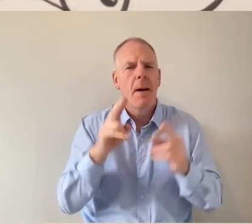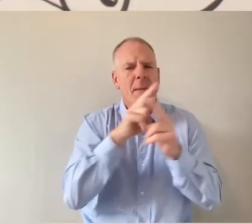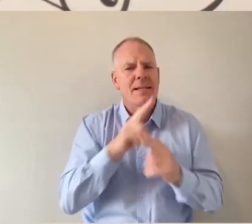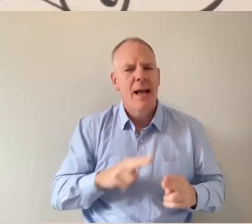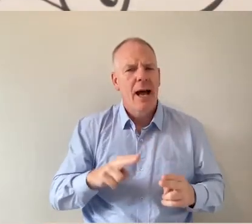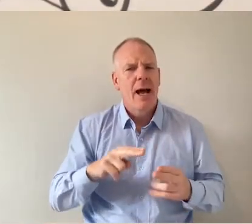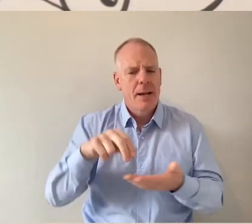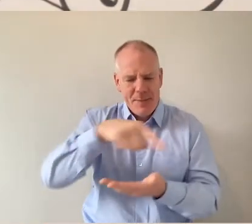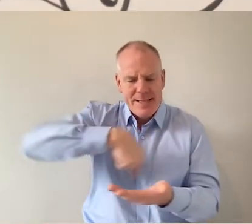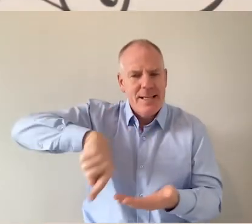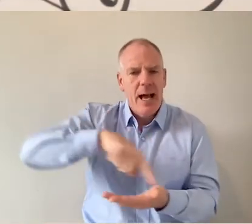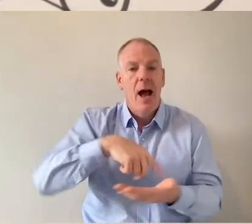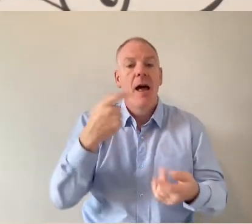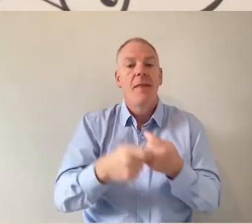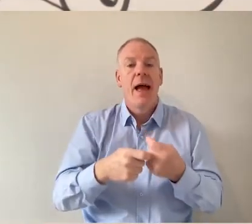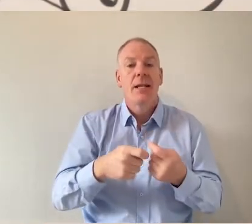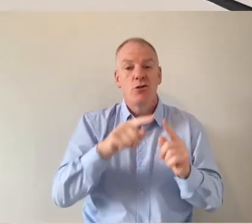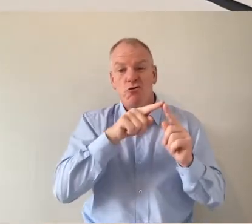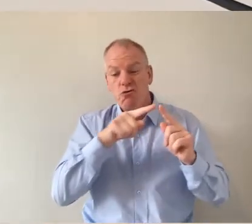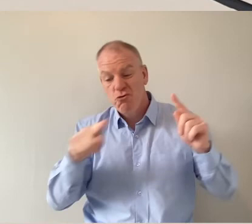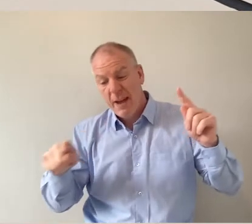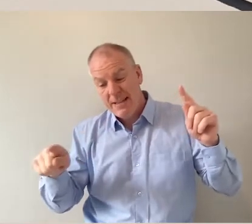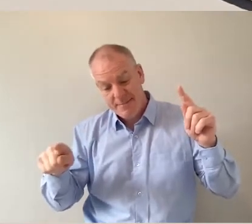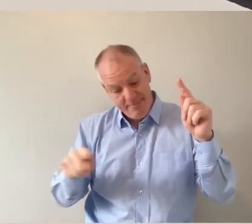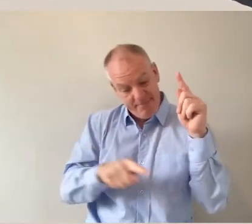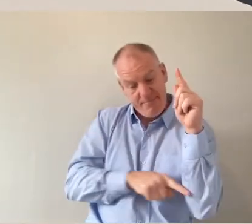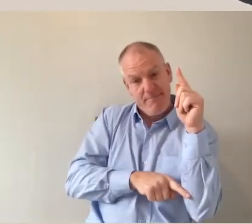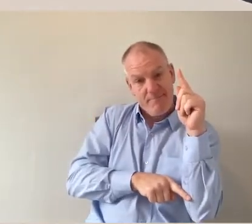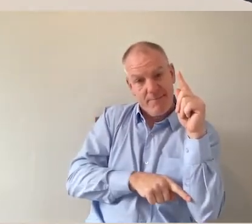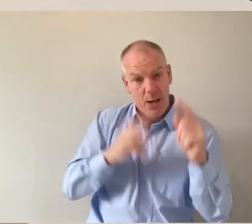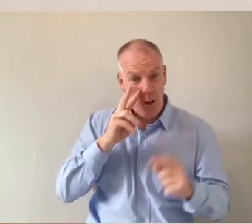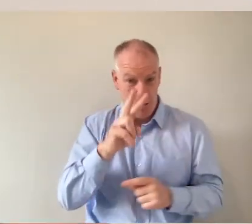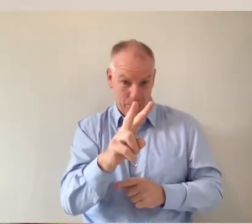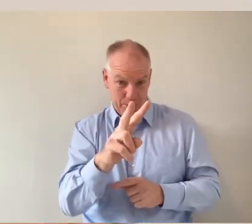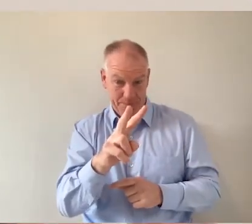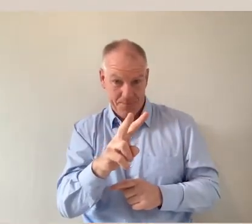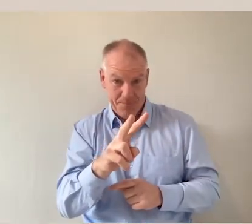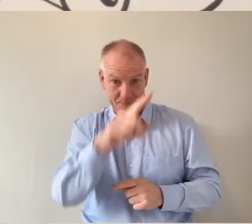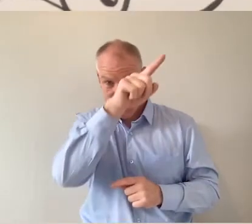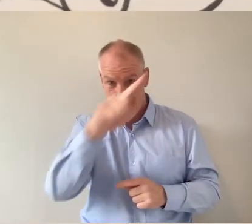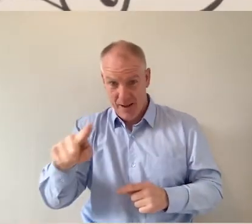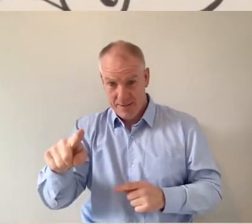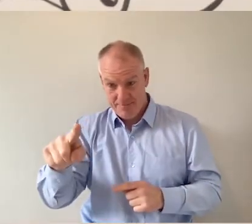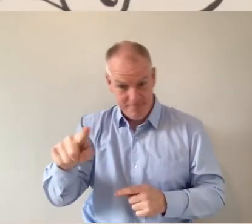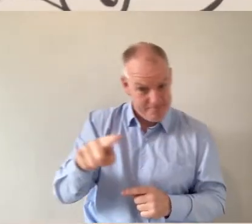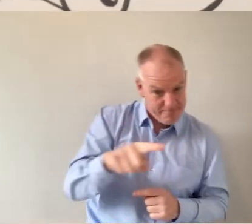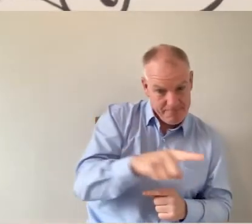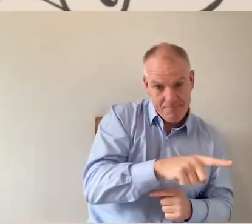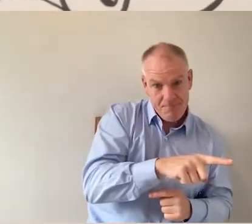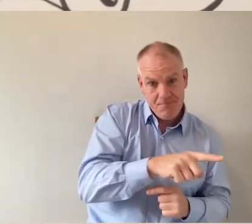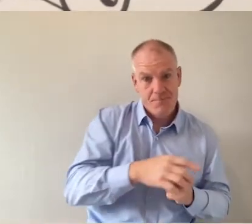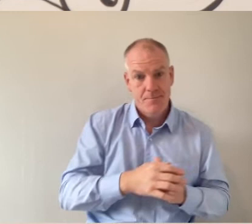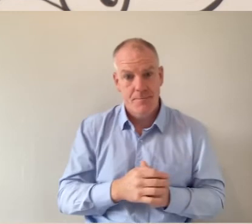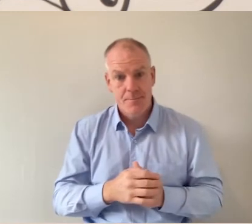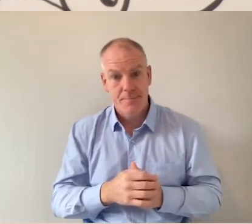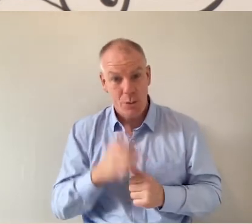then we're going to draw two straight lines. One that starts here and comes straight down like that and then stops.